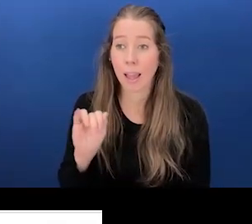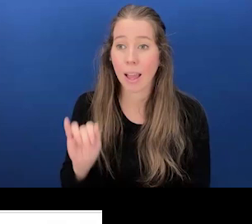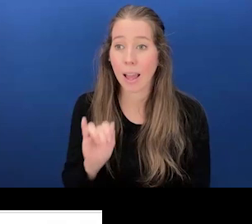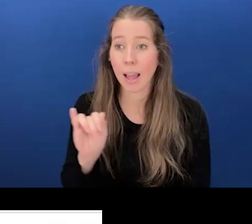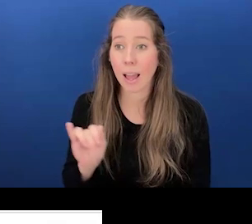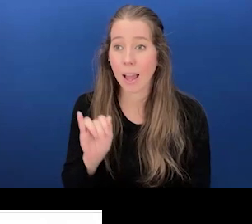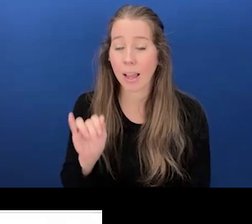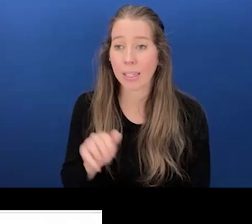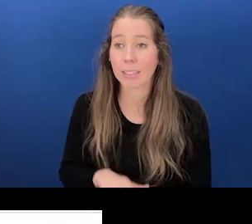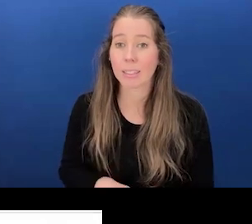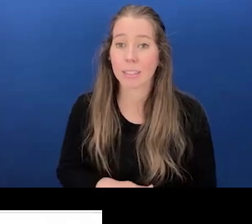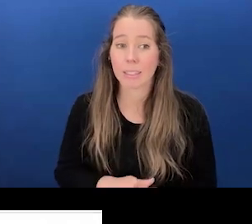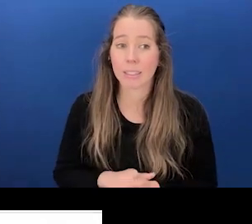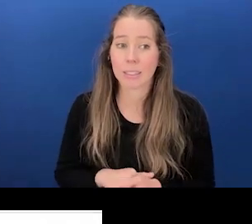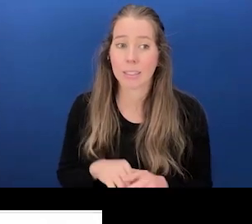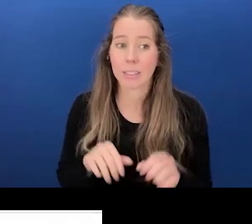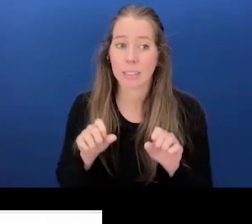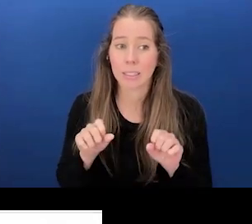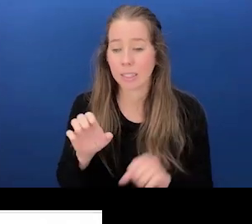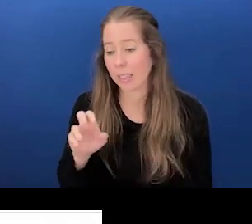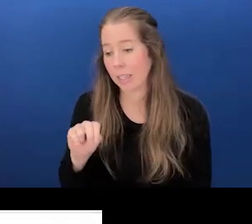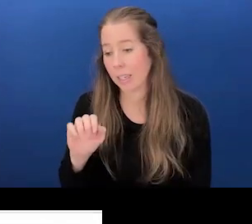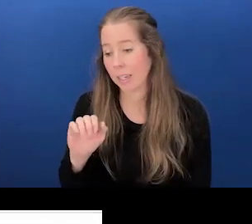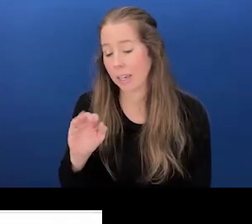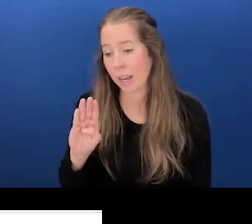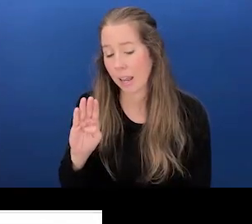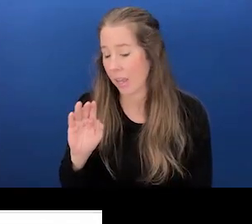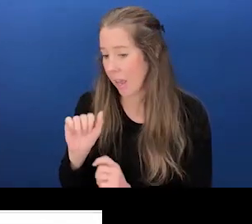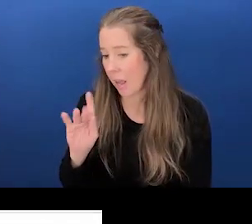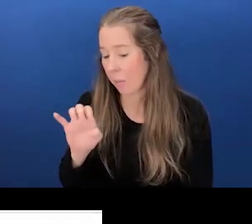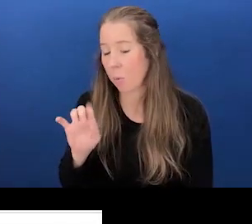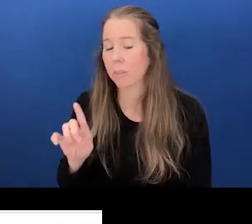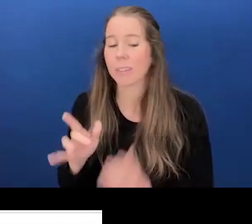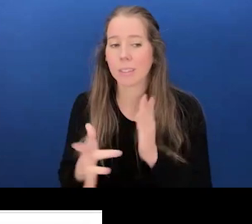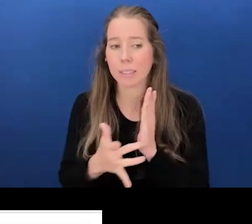AI-enabled technology. So I don't know if you can